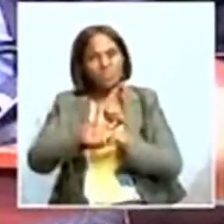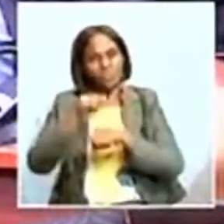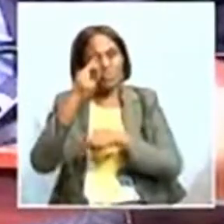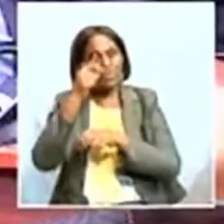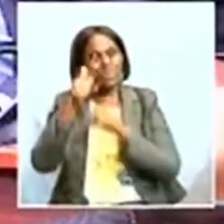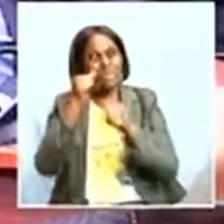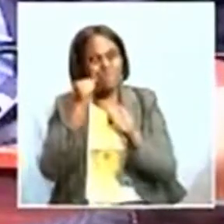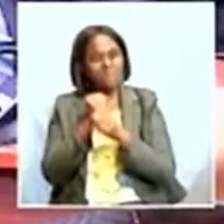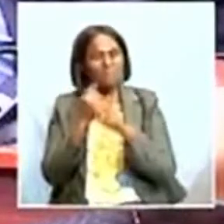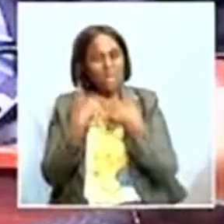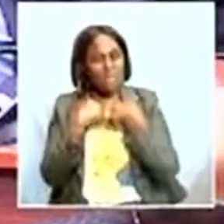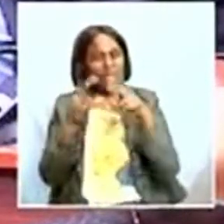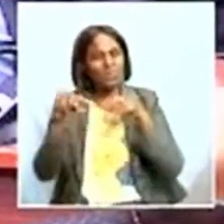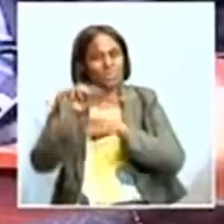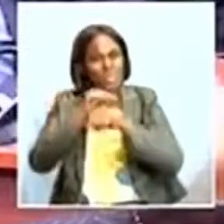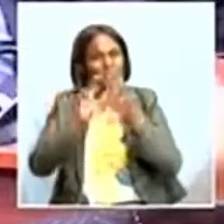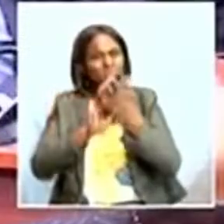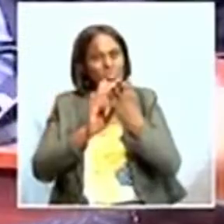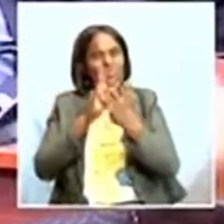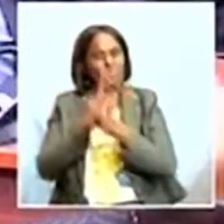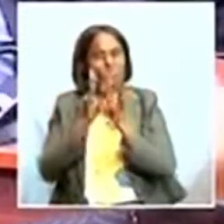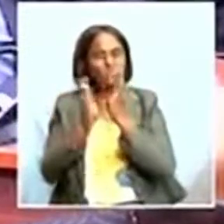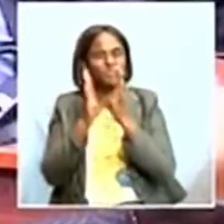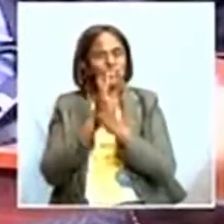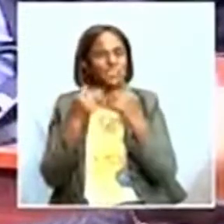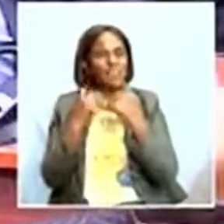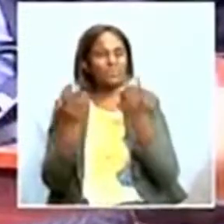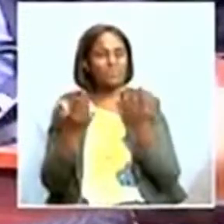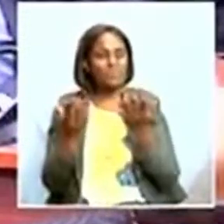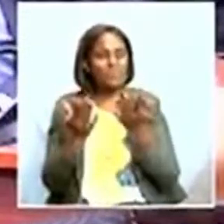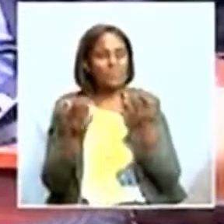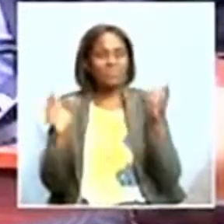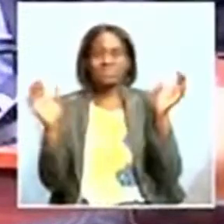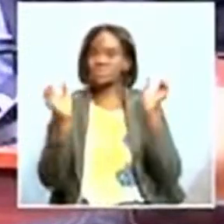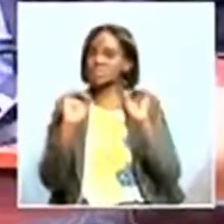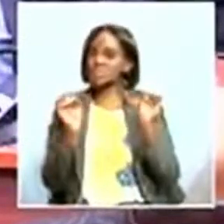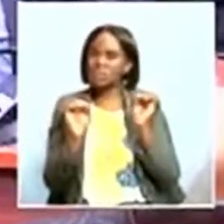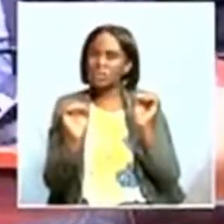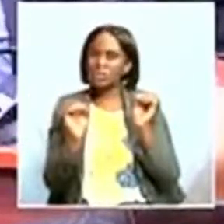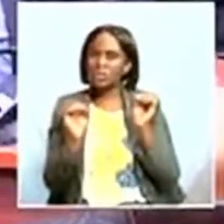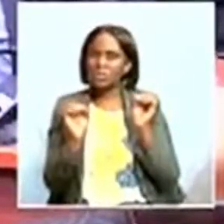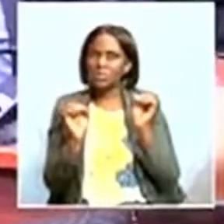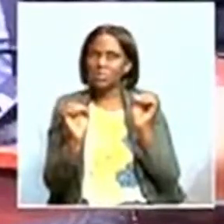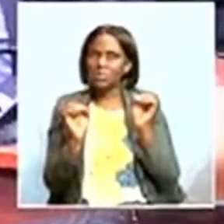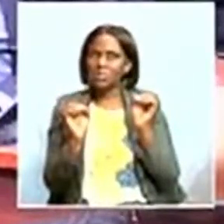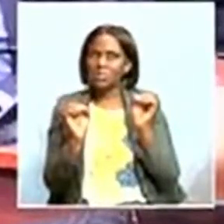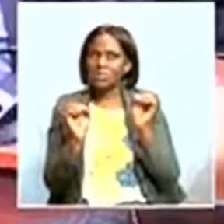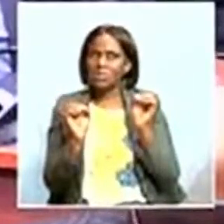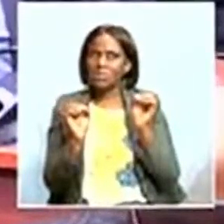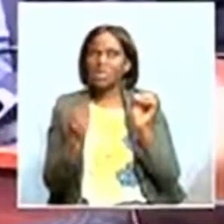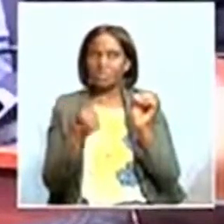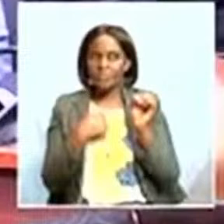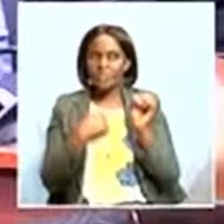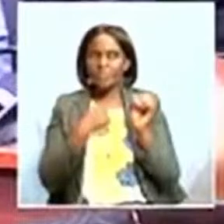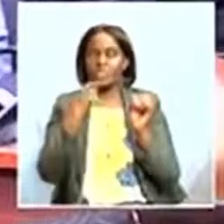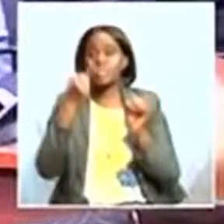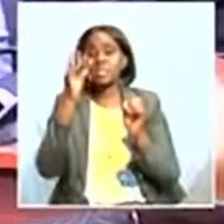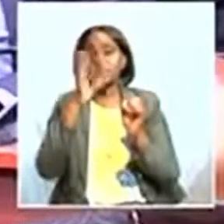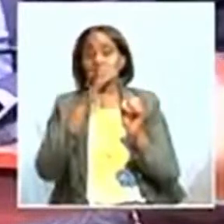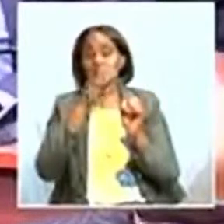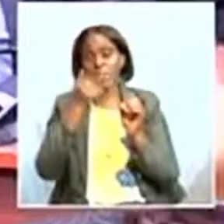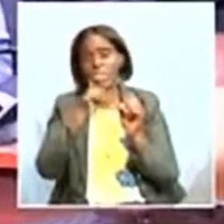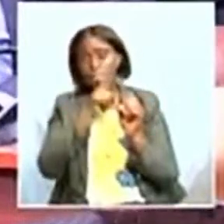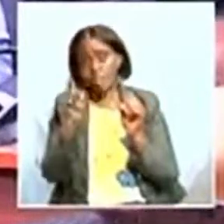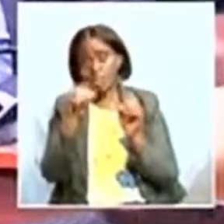years, there was no secondary school was built. Zero. Yeah, this is why I've indicated here, let